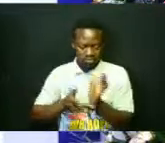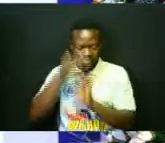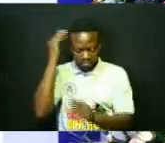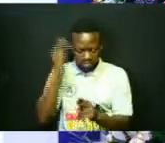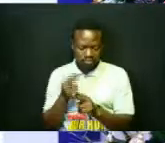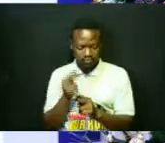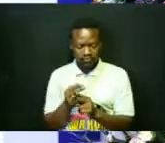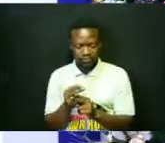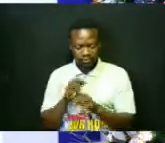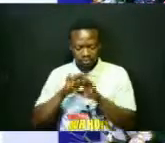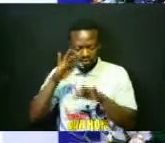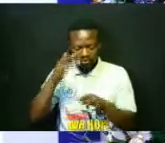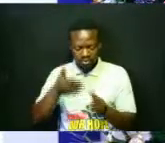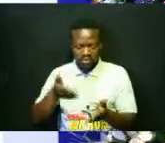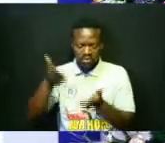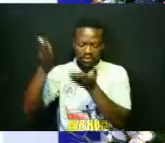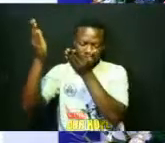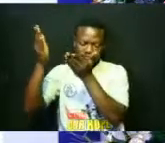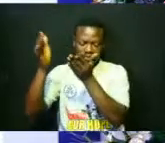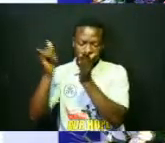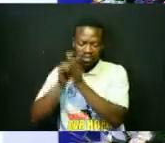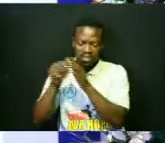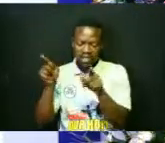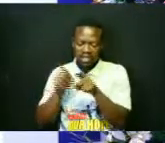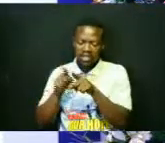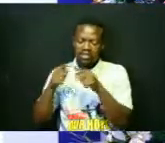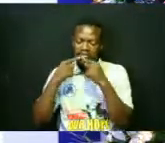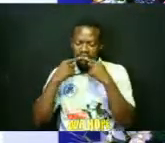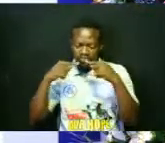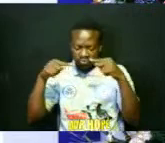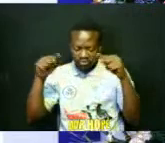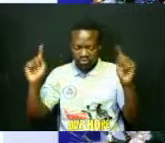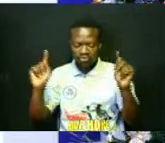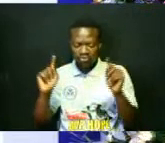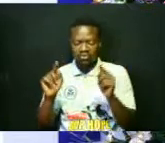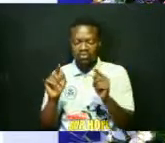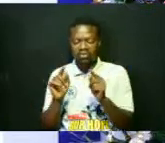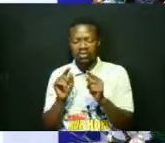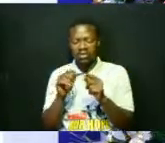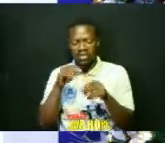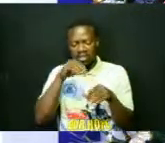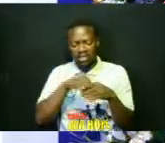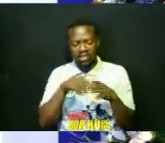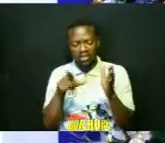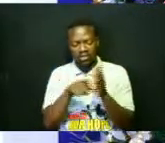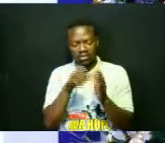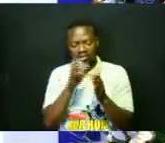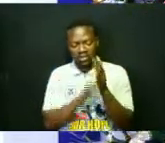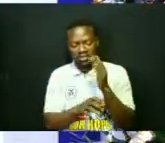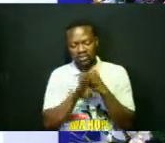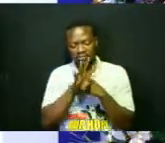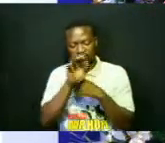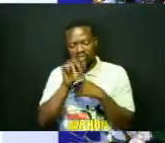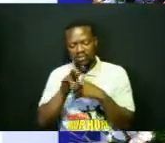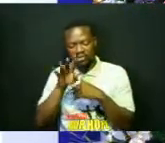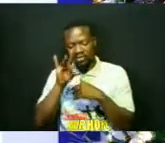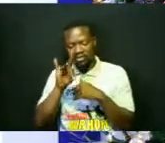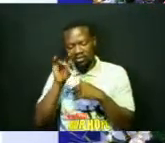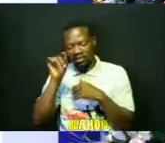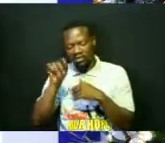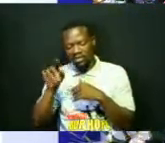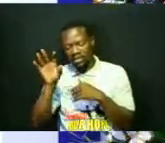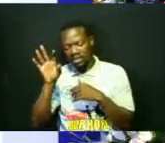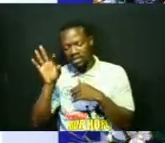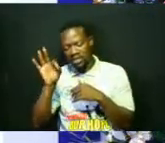give you all the glory. Amen. That when you were declaring your mandate in Luke chapter 4, 18 and 19, you also made it